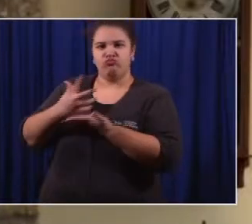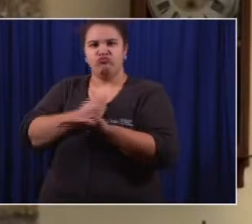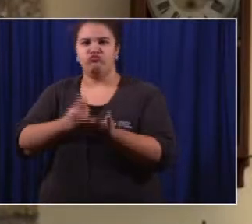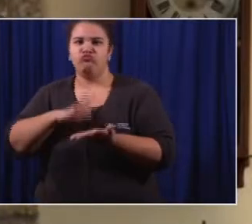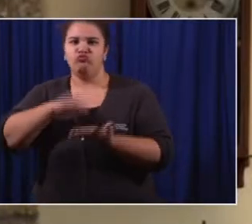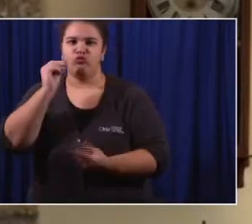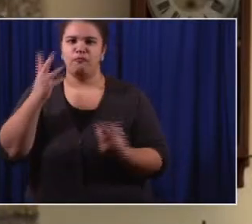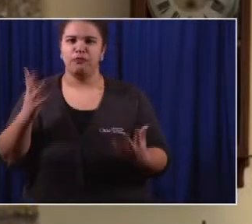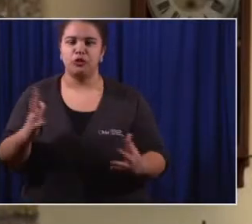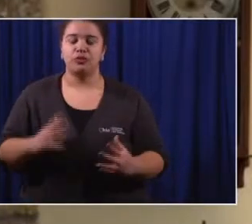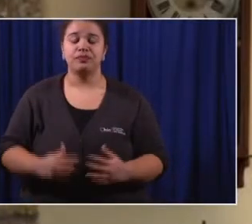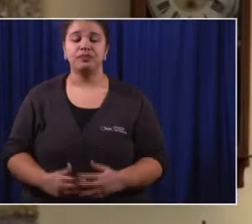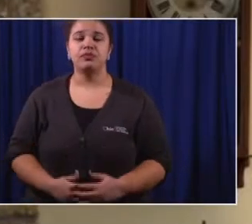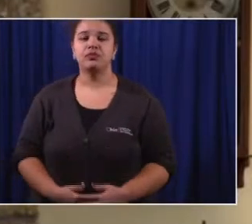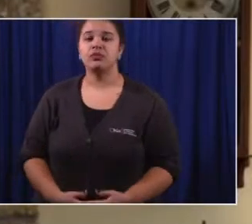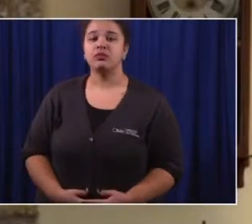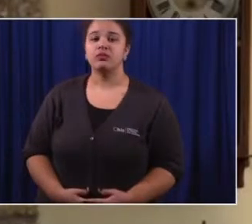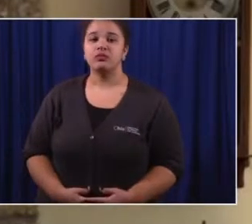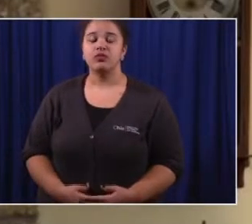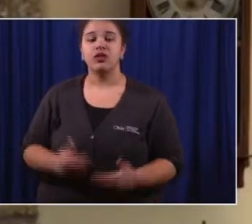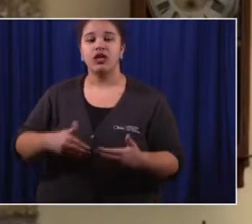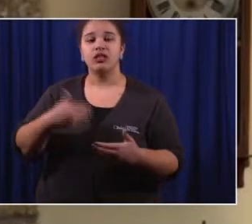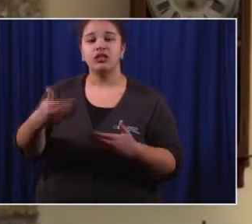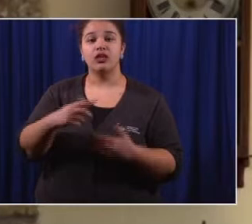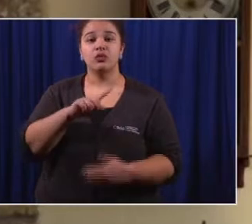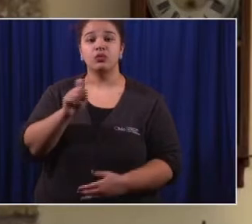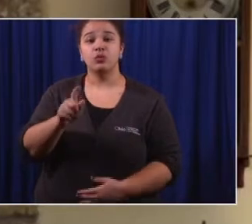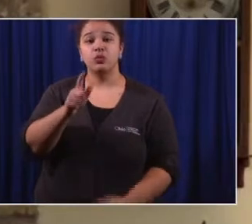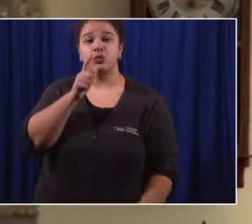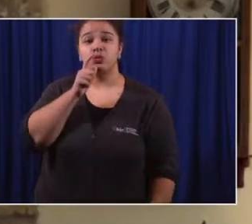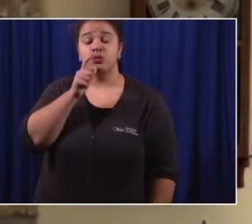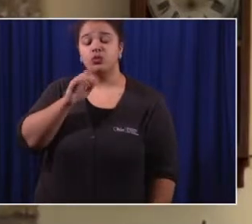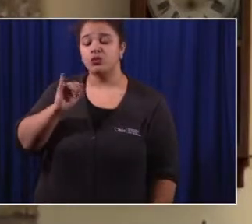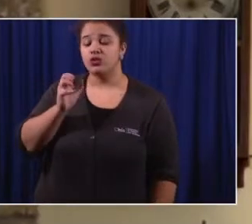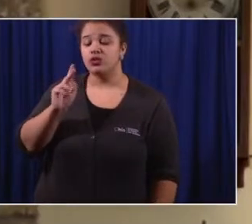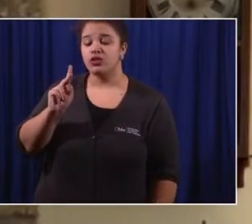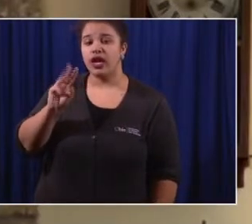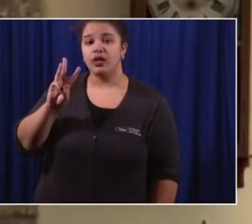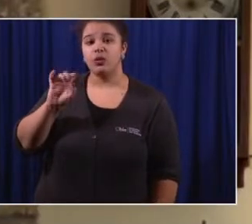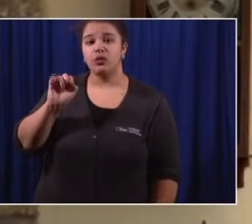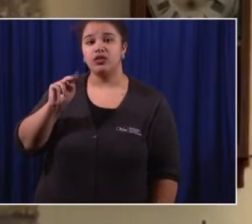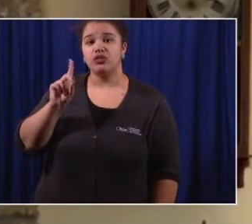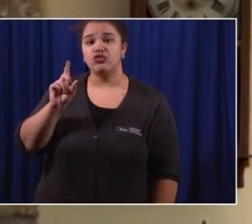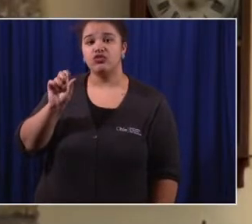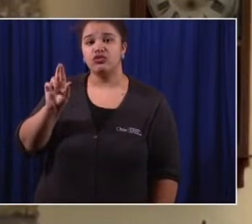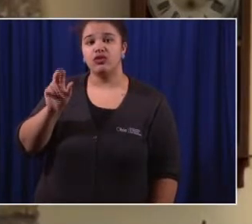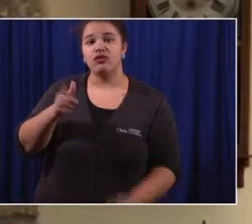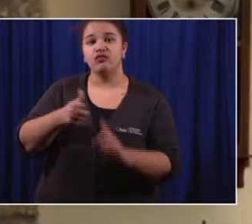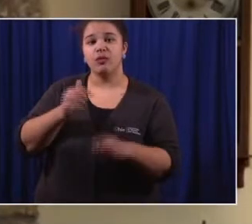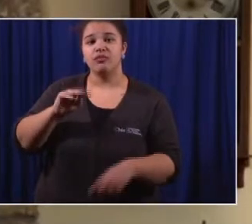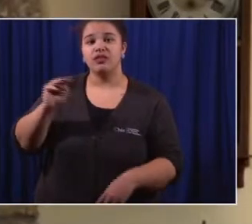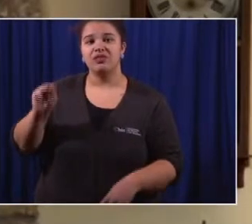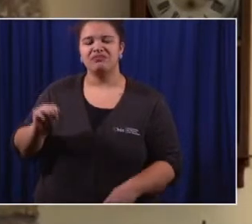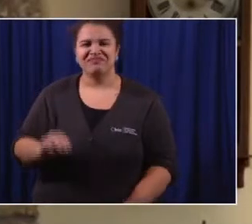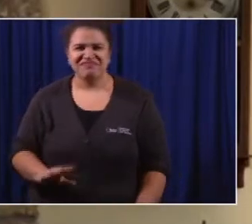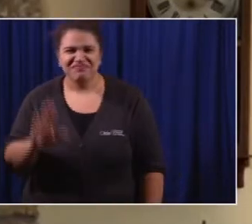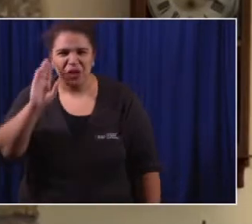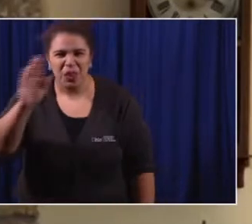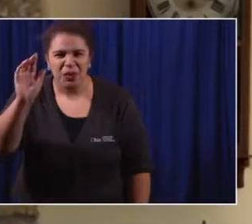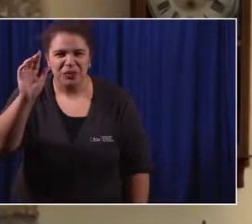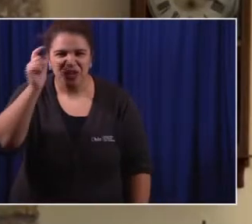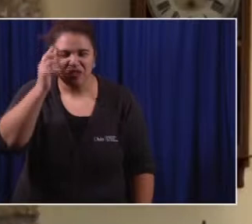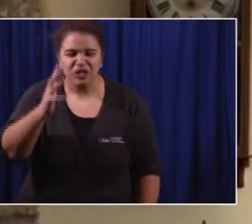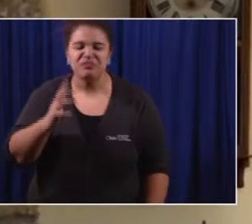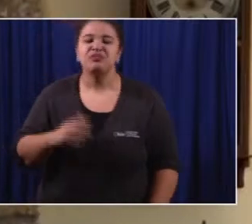Jack Windsor at WMFD in Mansfield. Hey, Jack. Hello, Governor. Hi, sir. Since a high point of